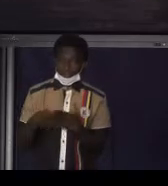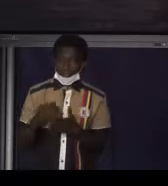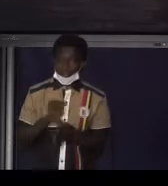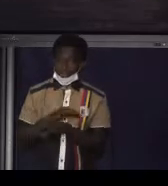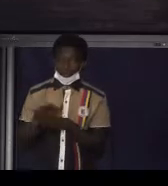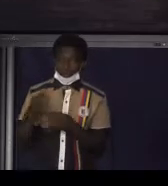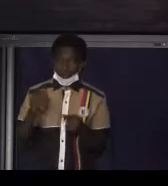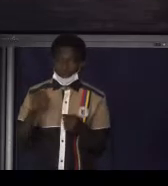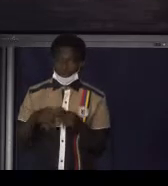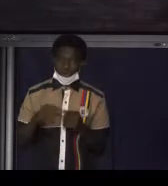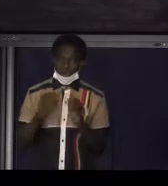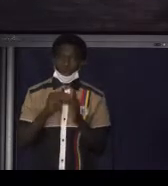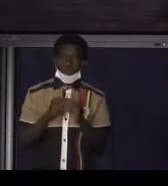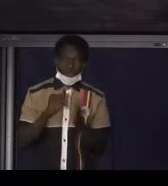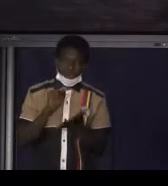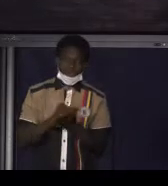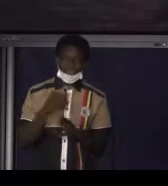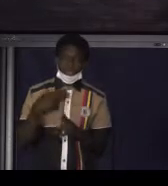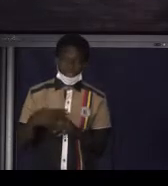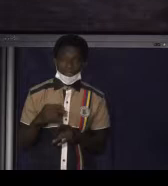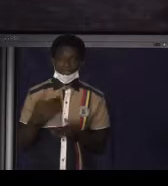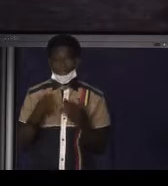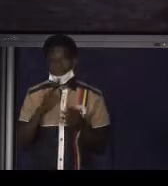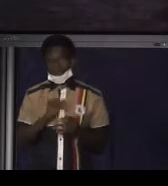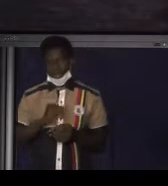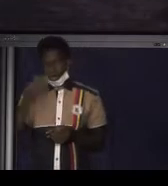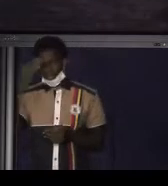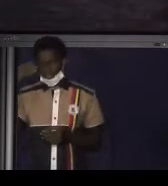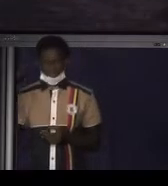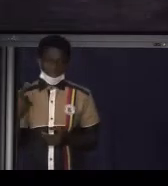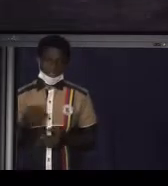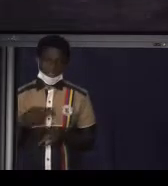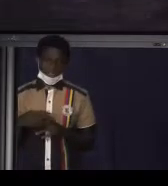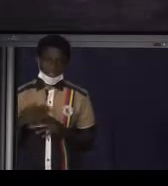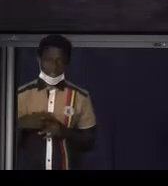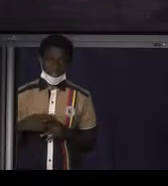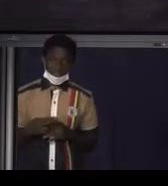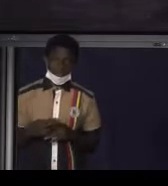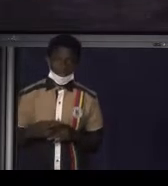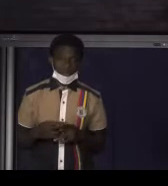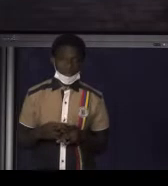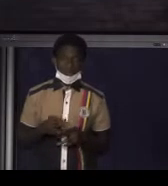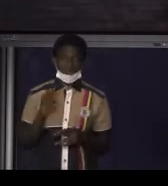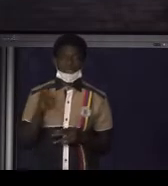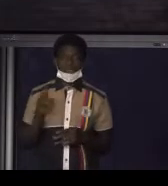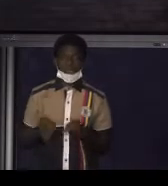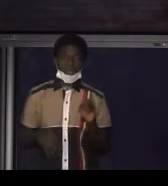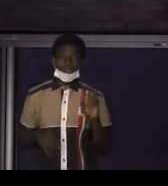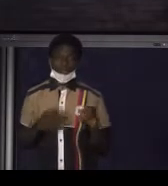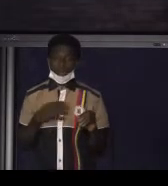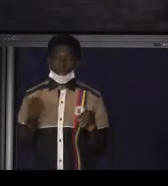want to specify that name. Or maybe I forgot the name. So and so. Mr. So and so